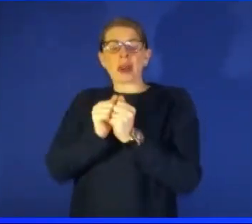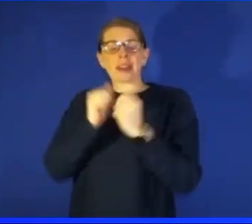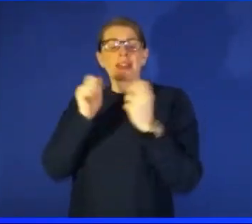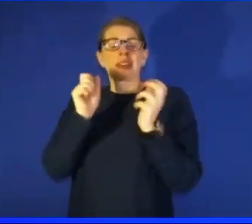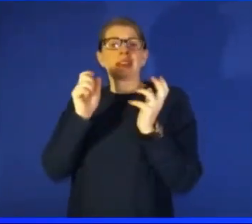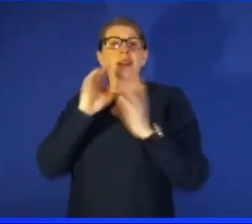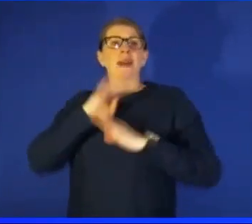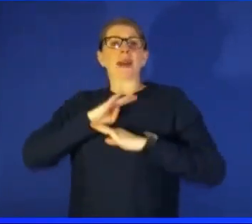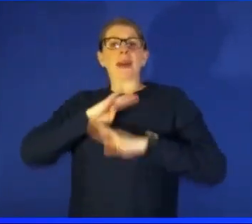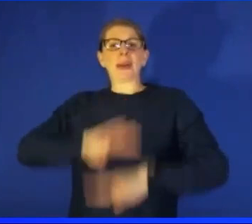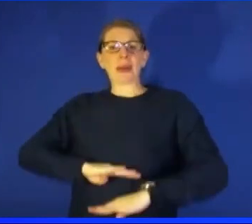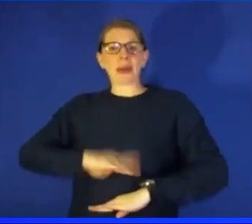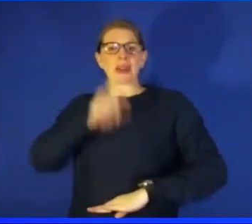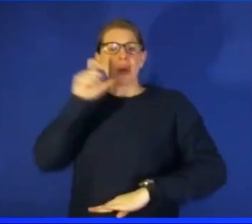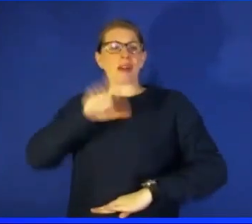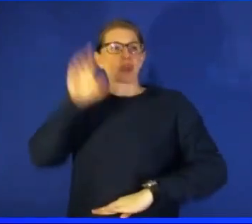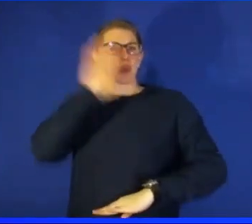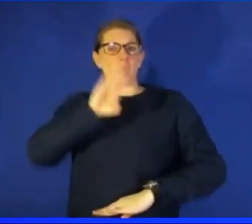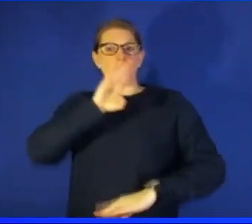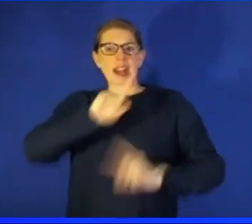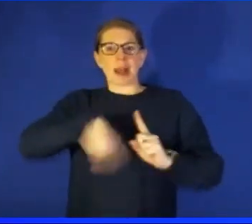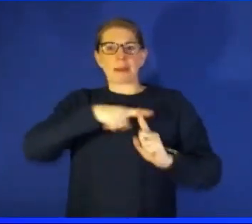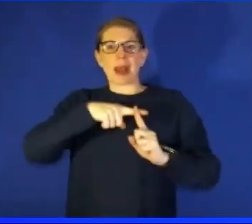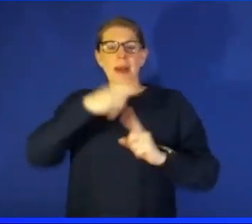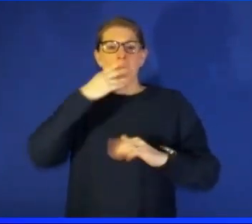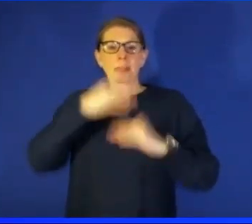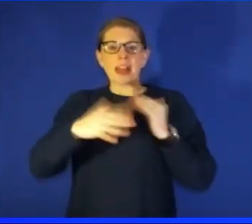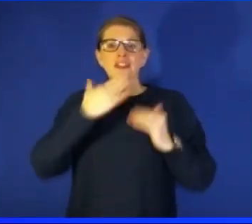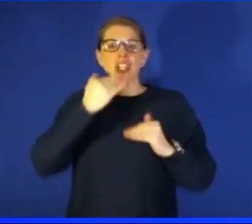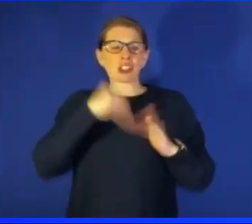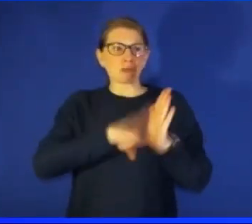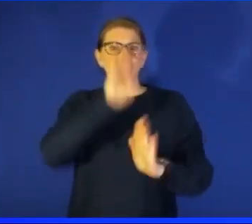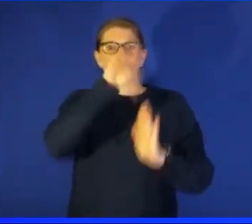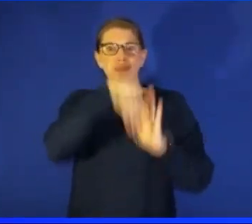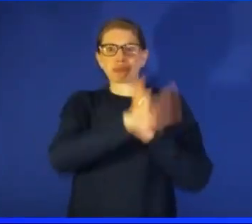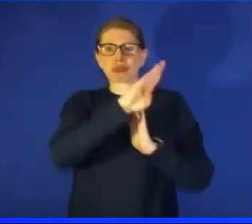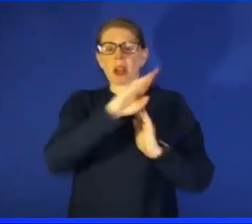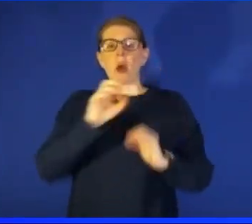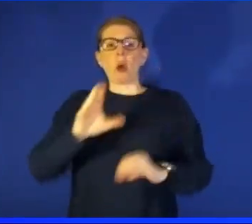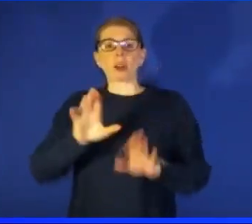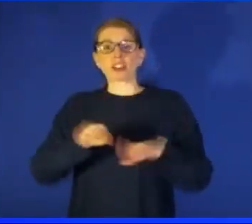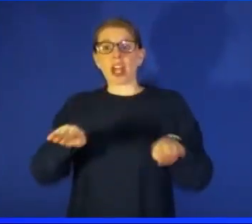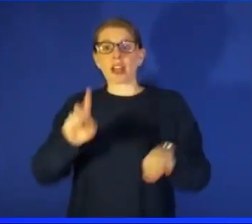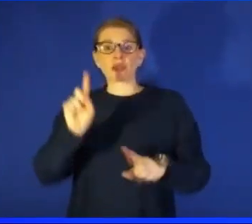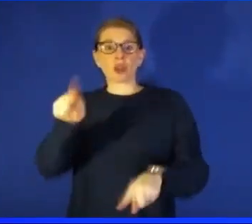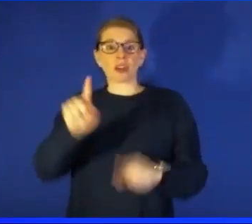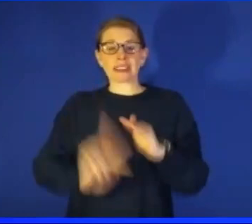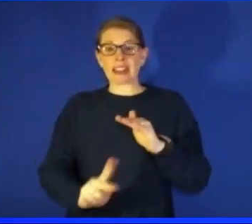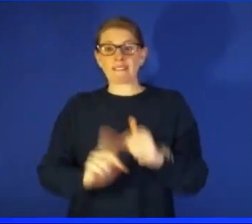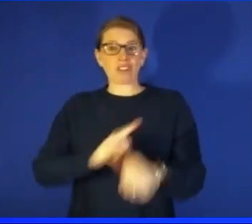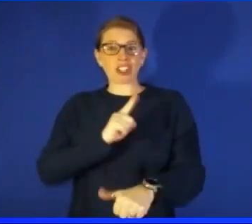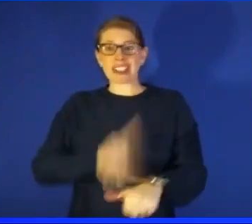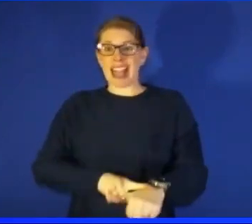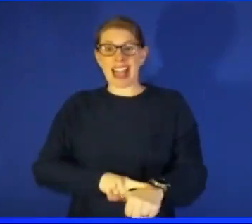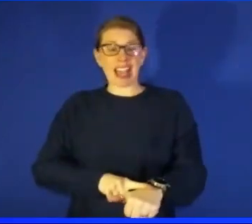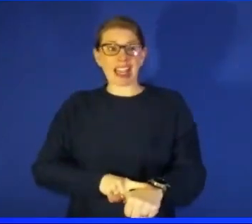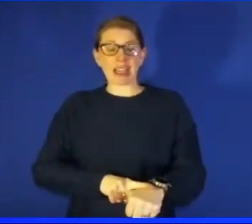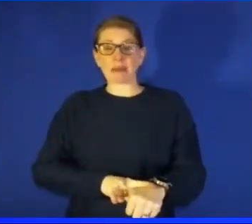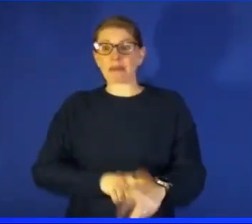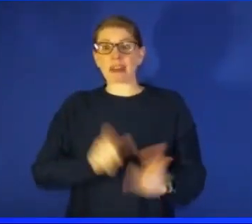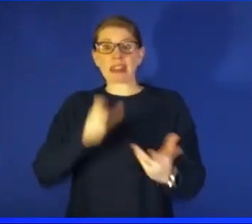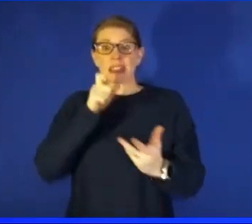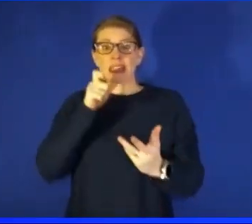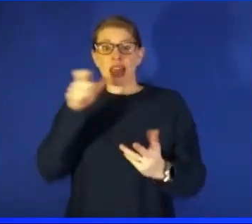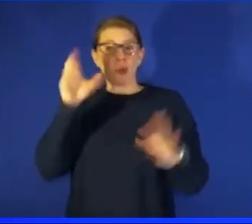worrying about the blood sugars going up and down, or about their child going off to school for kindergarten for the first time and not worrying about their